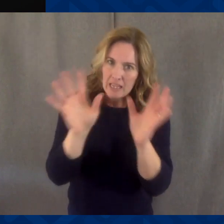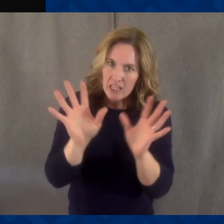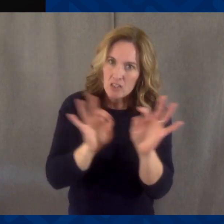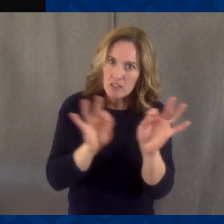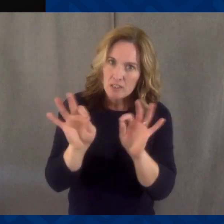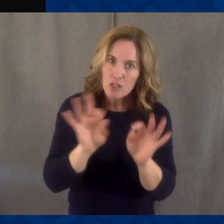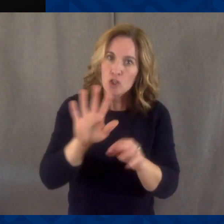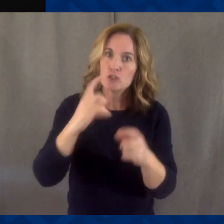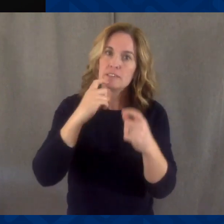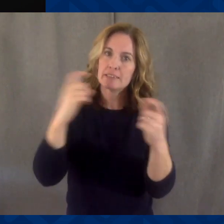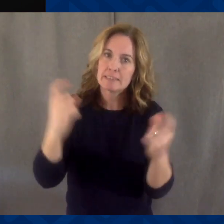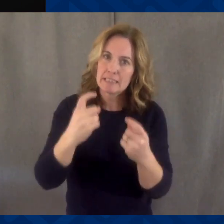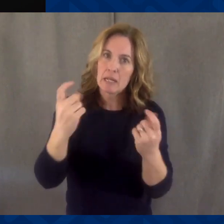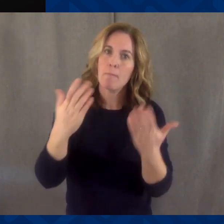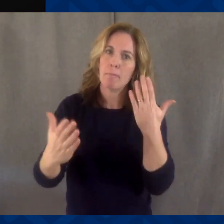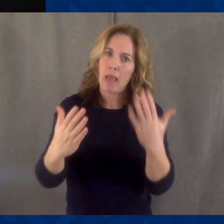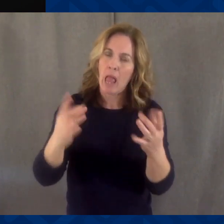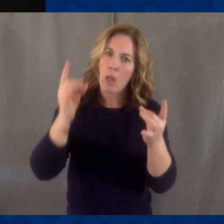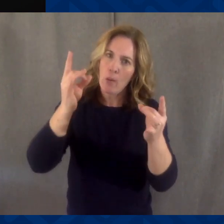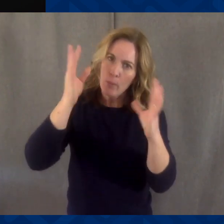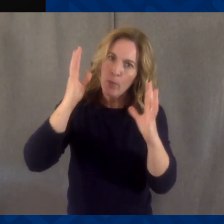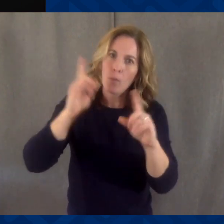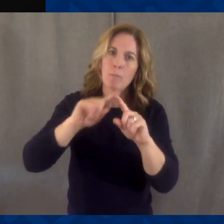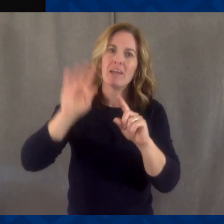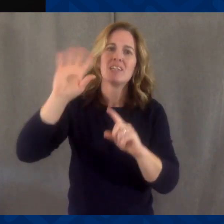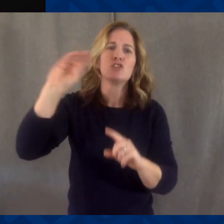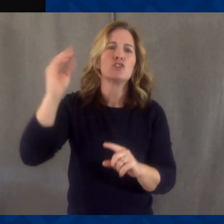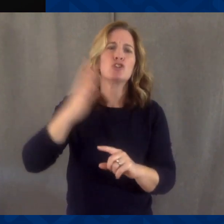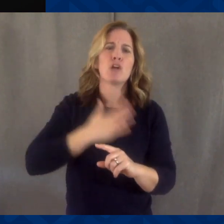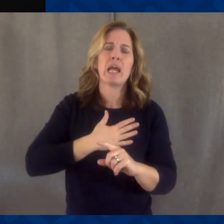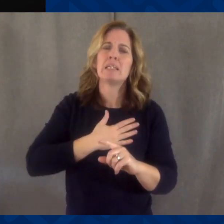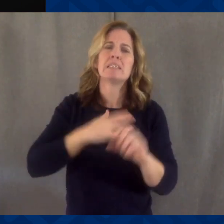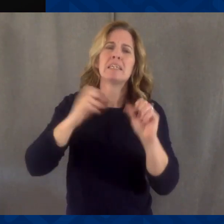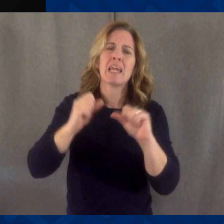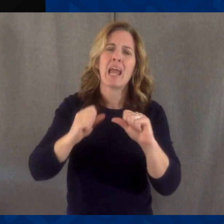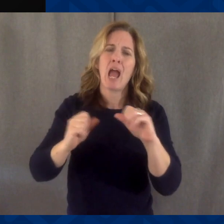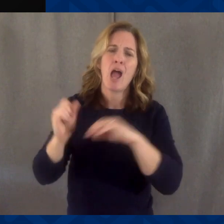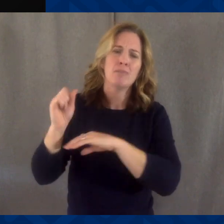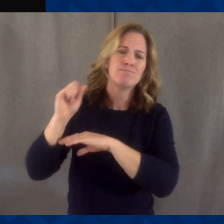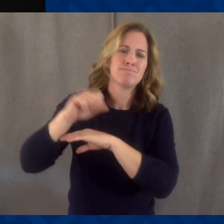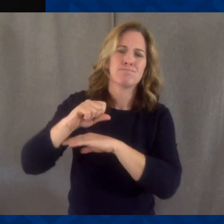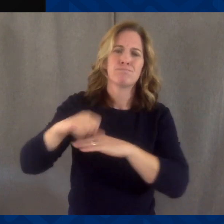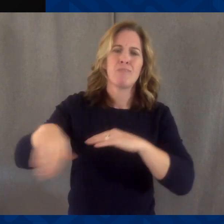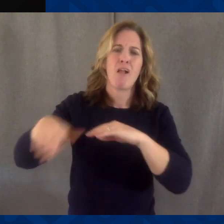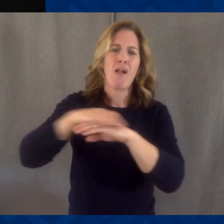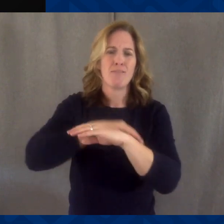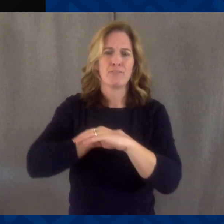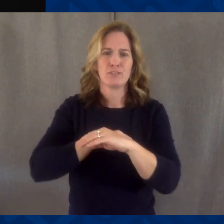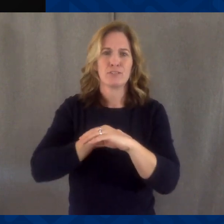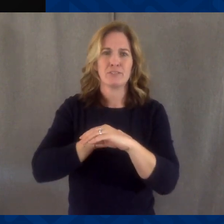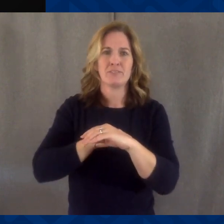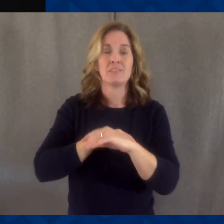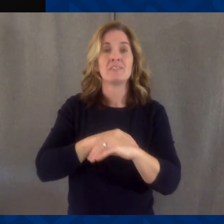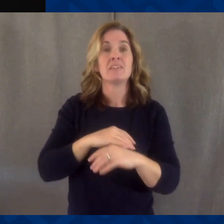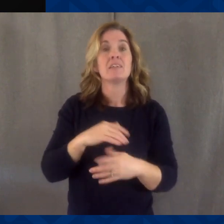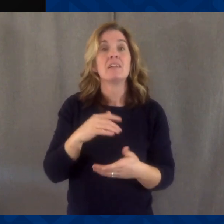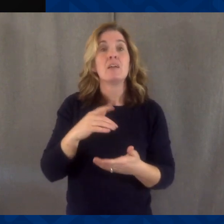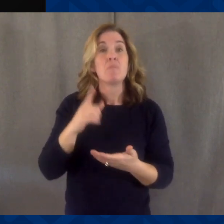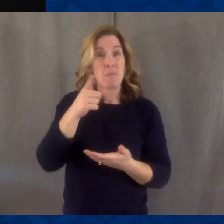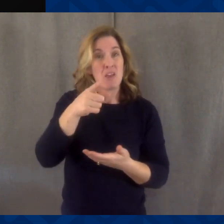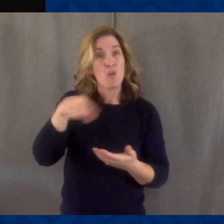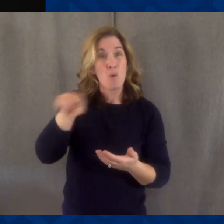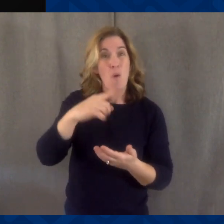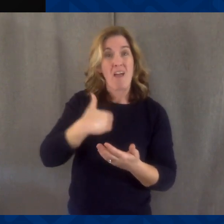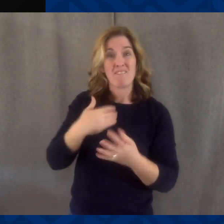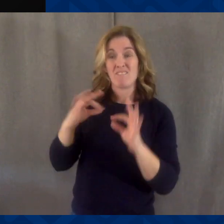your sin may be great, but his grace is sufficient. This is good news for those of you who have a loved one and you've been praying that they would get saved. You've been